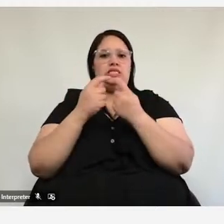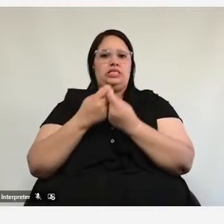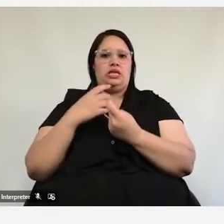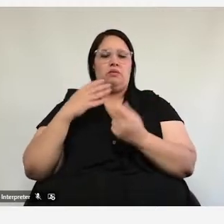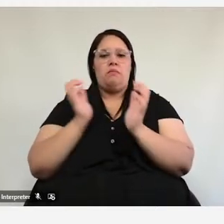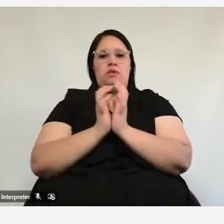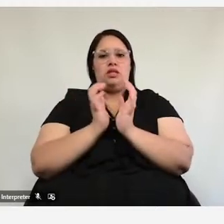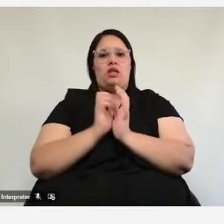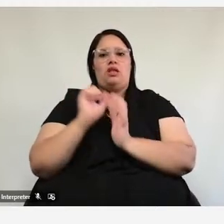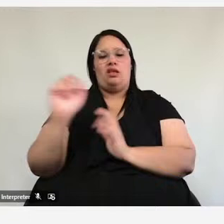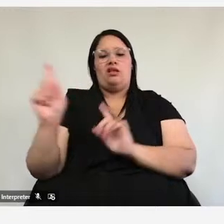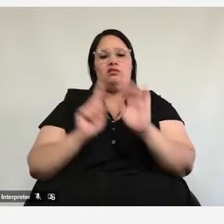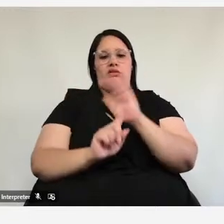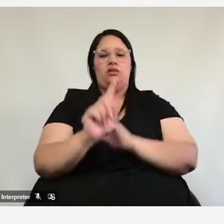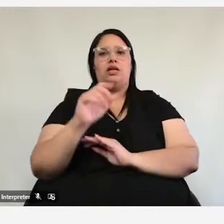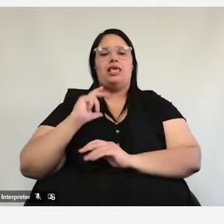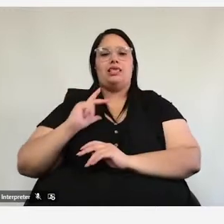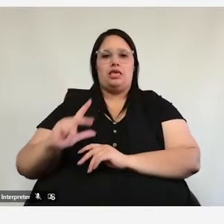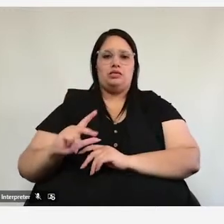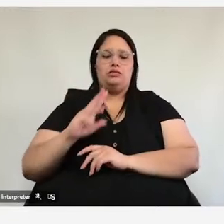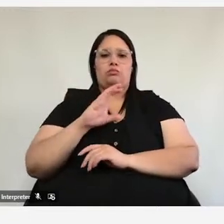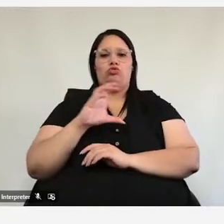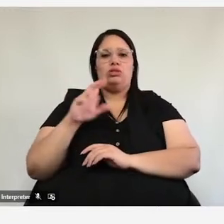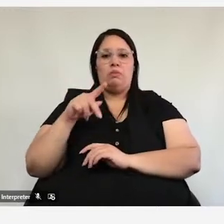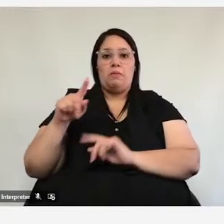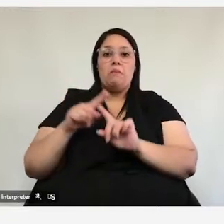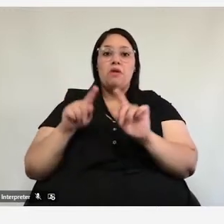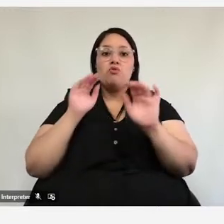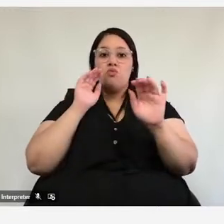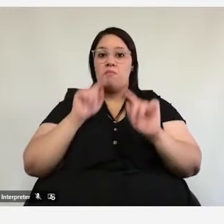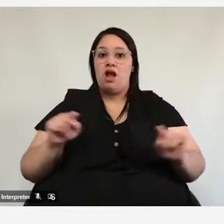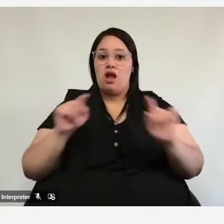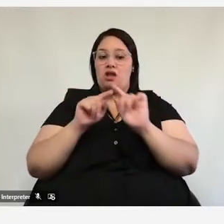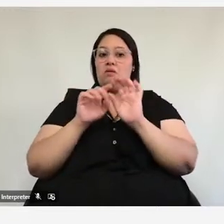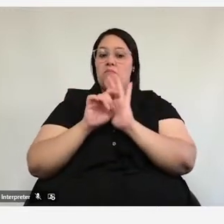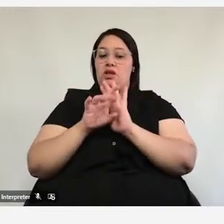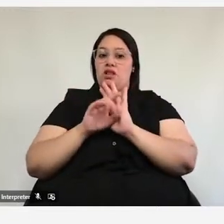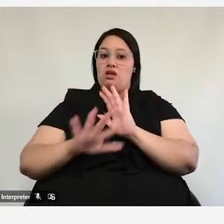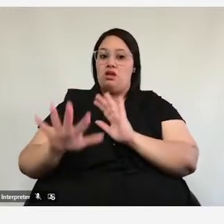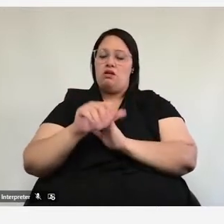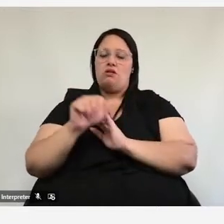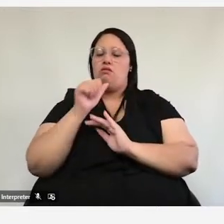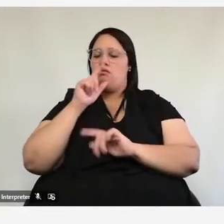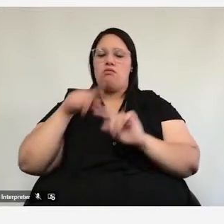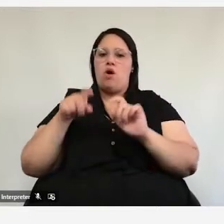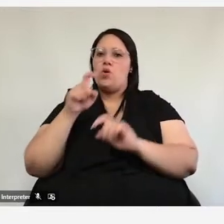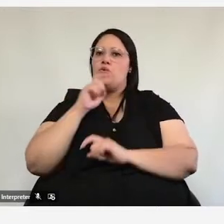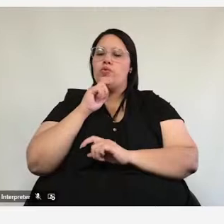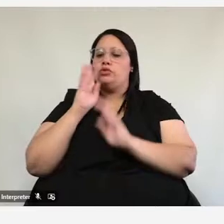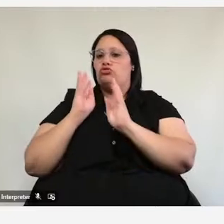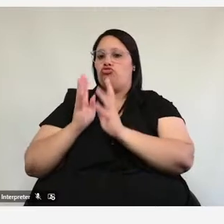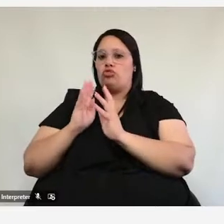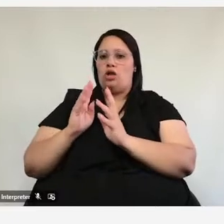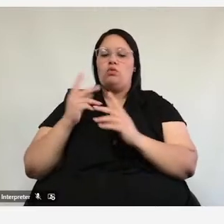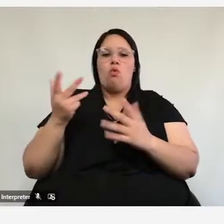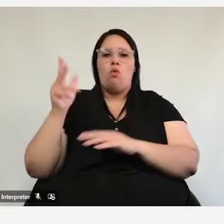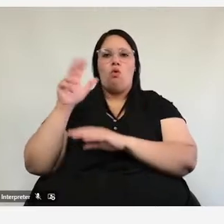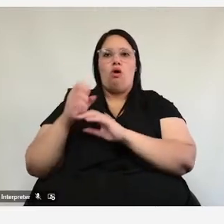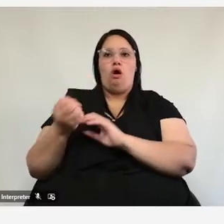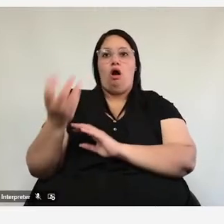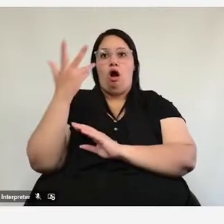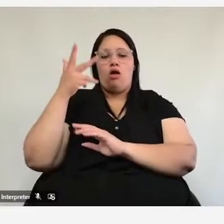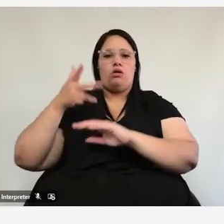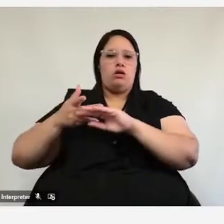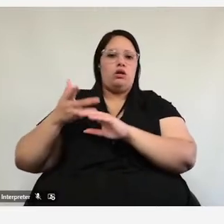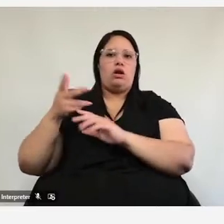of the WCPP. However, I wish to remind the members of the press that they may not use the chat room or speak or activate